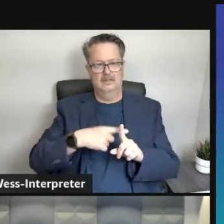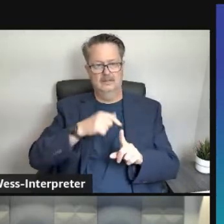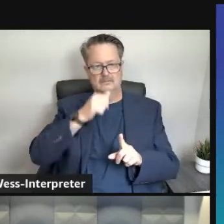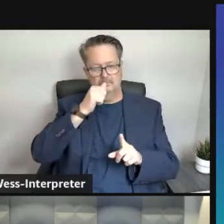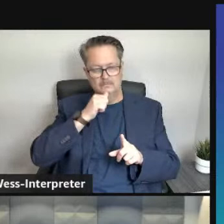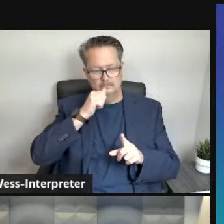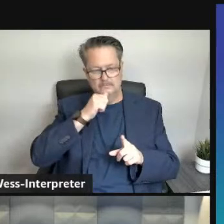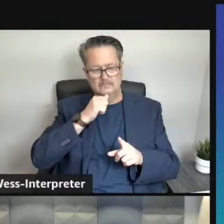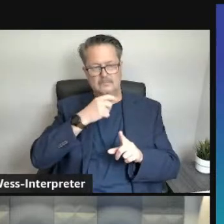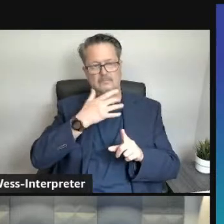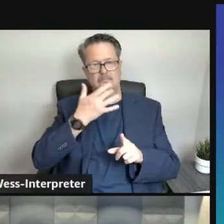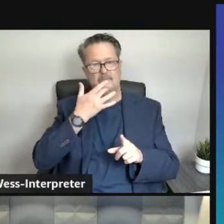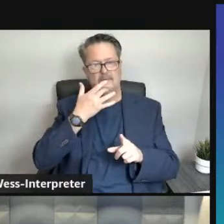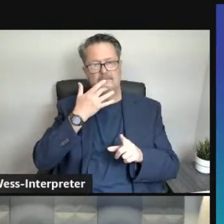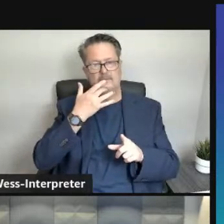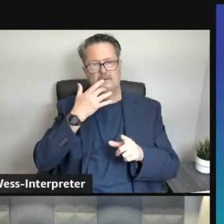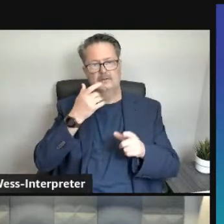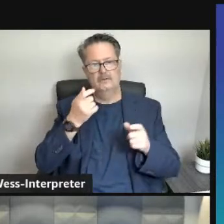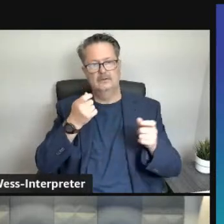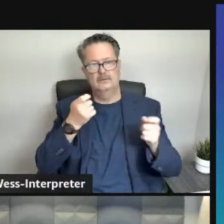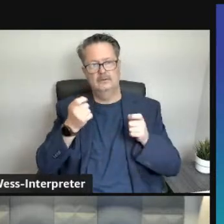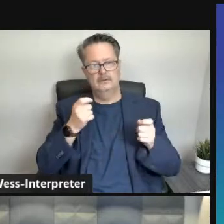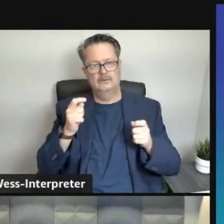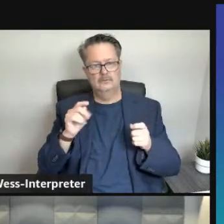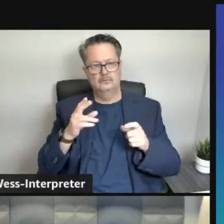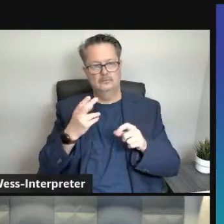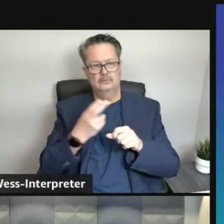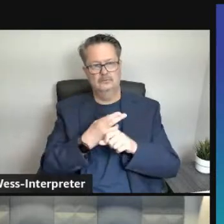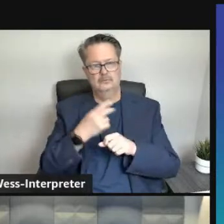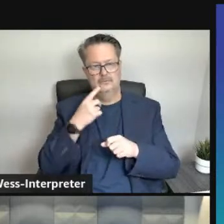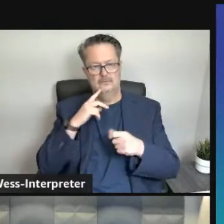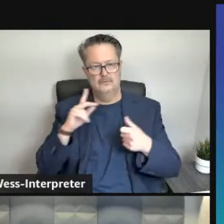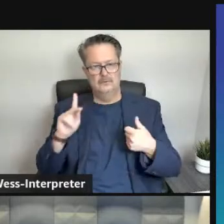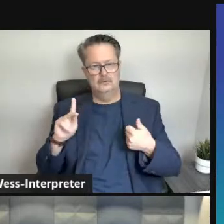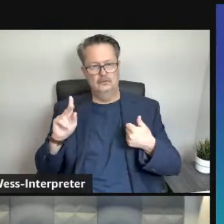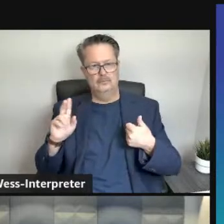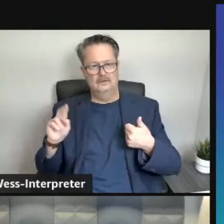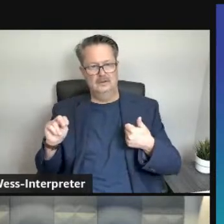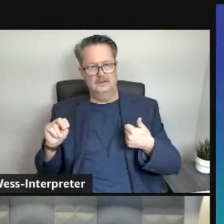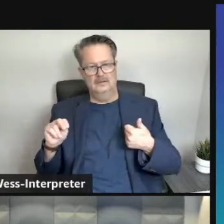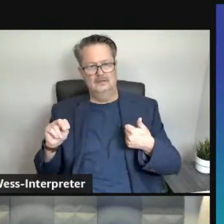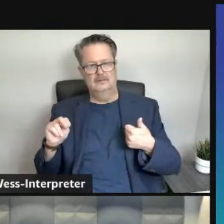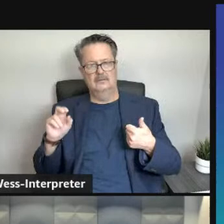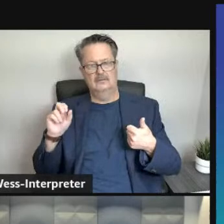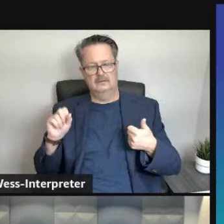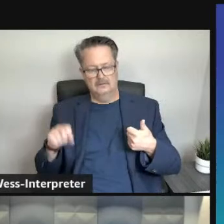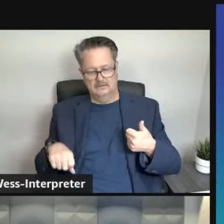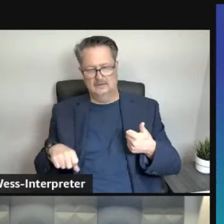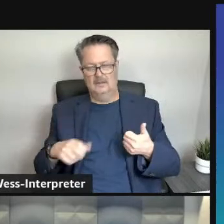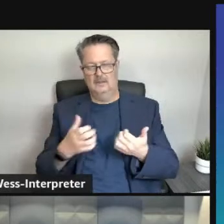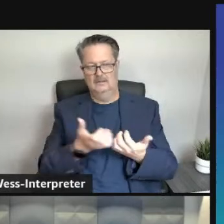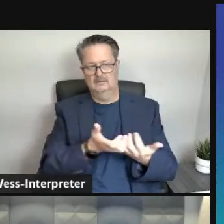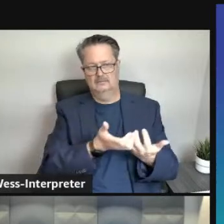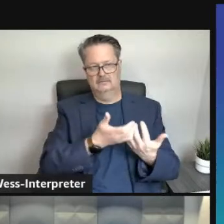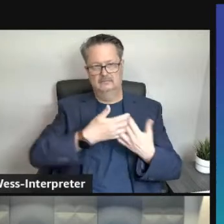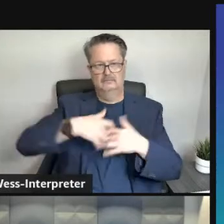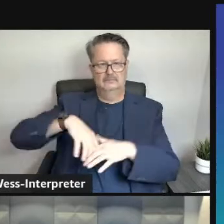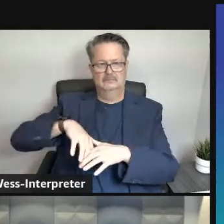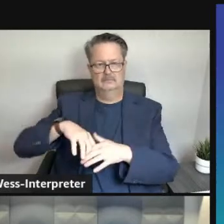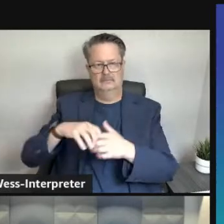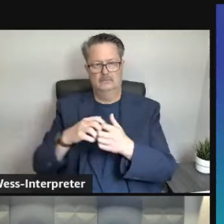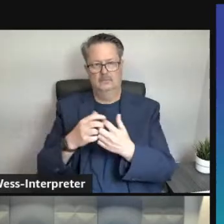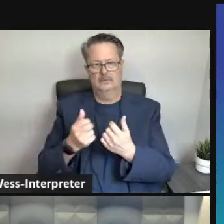a tool which is built specifically for Kubernetes, which can seamlessly integrate with